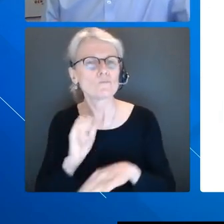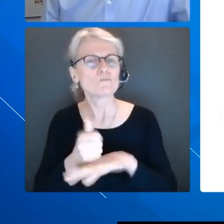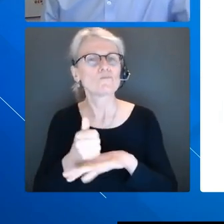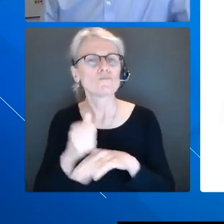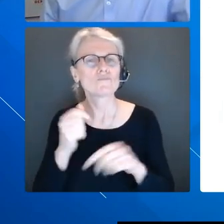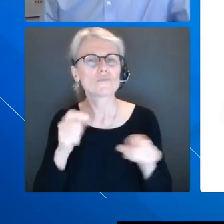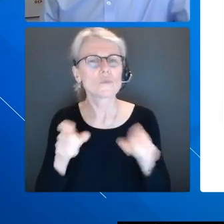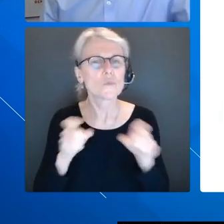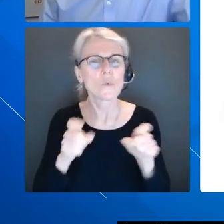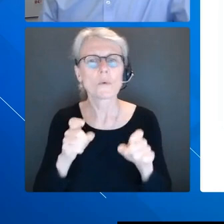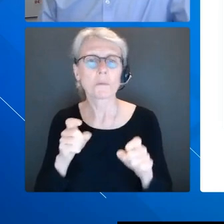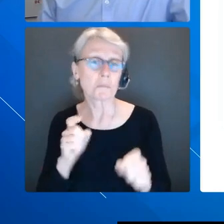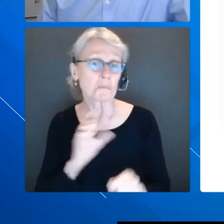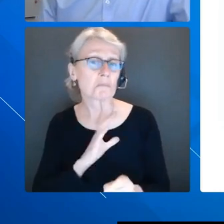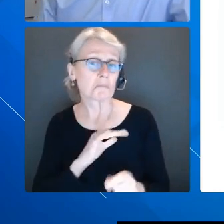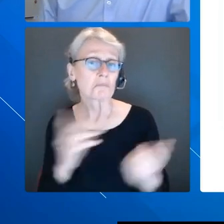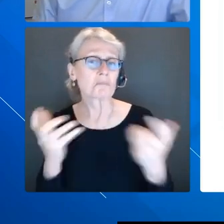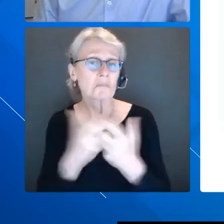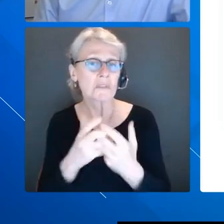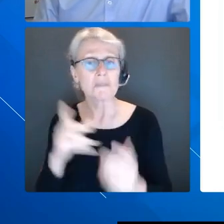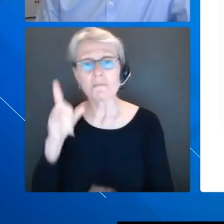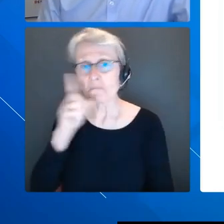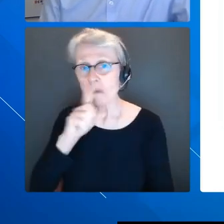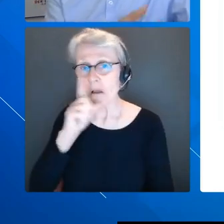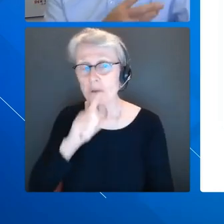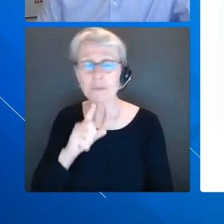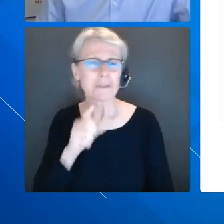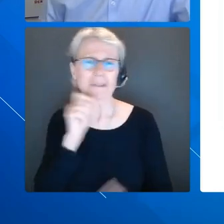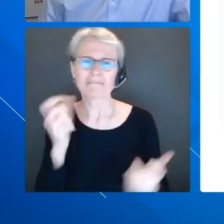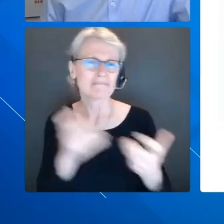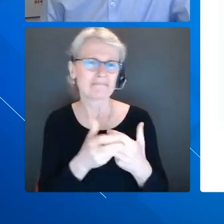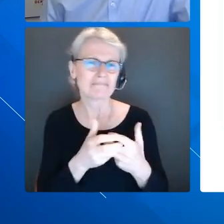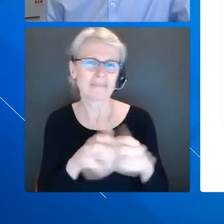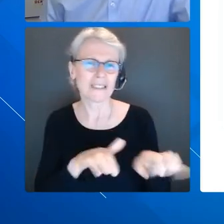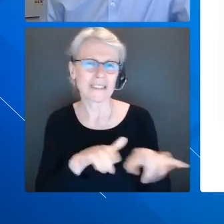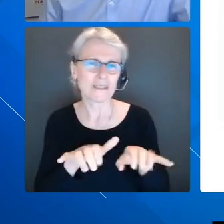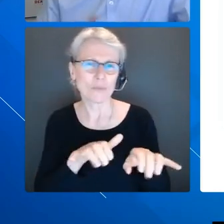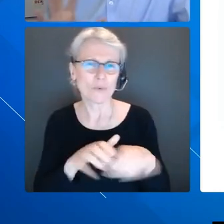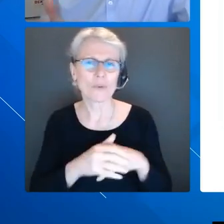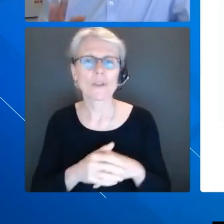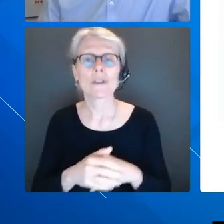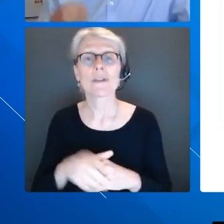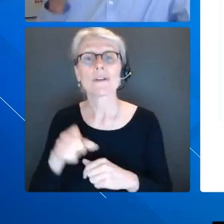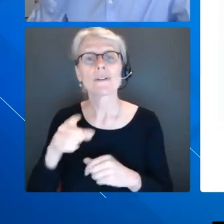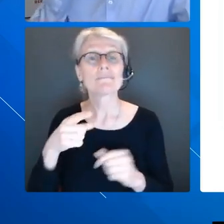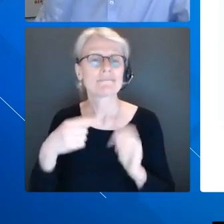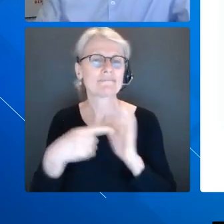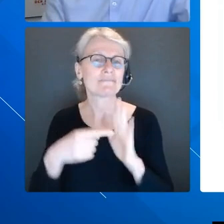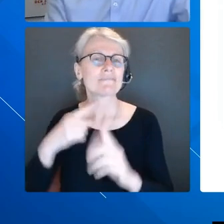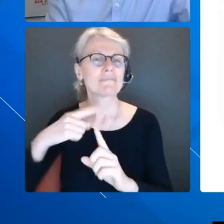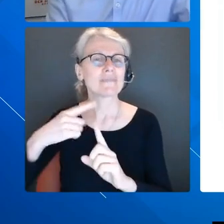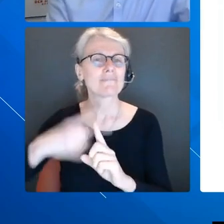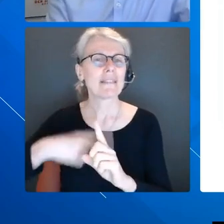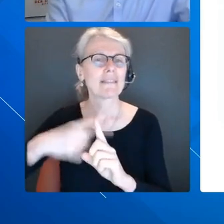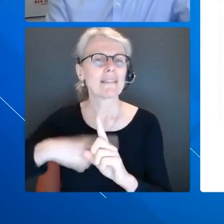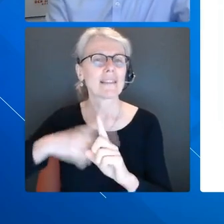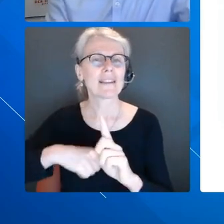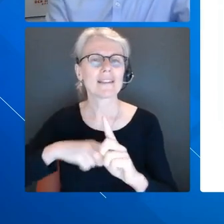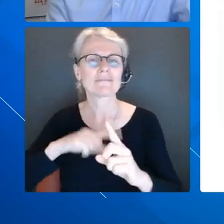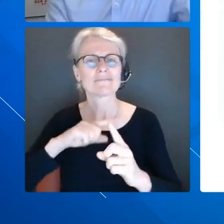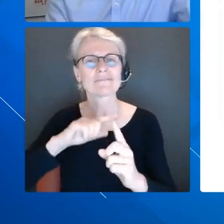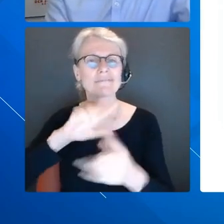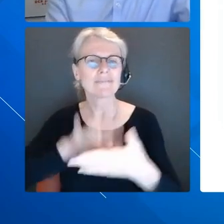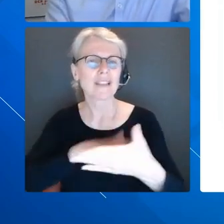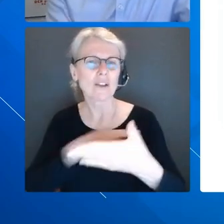tend to work really well with a mouse, not necessarily with a keyboard. Things like calendar controls here, these cool JavaScript calendar controls. Things